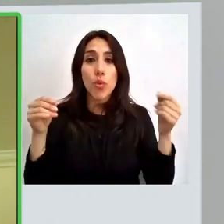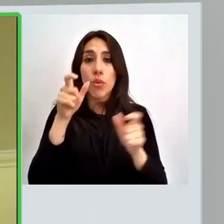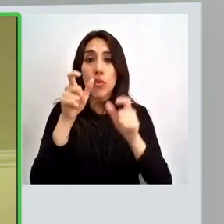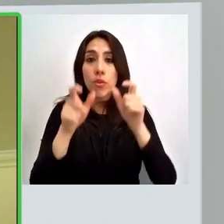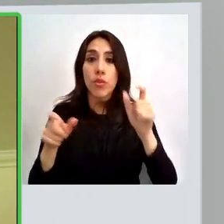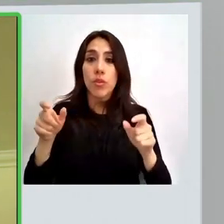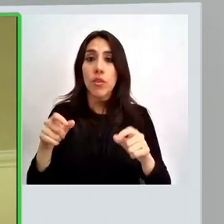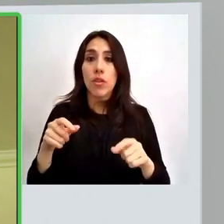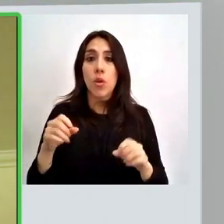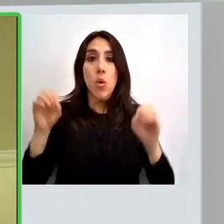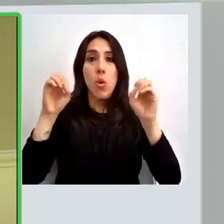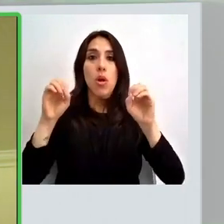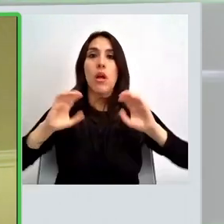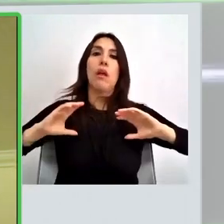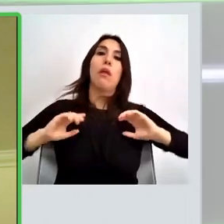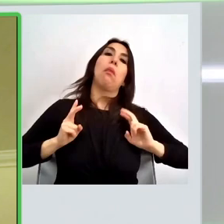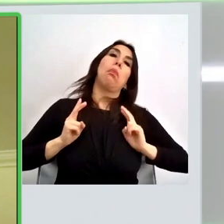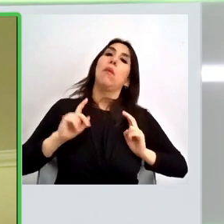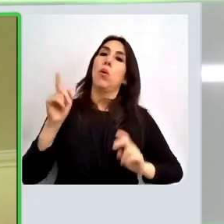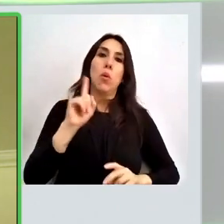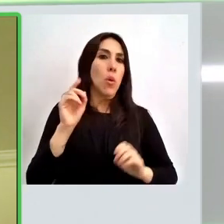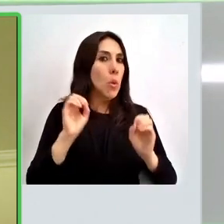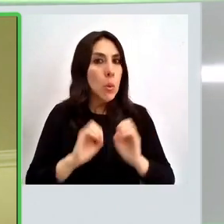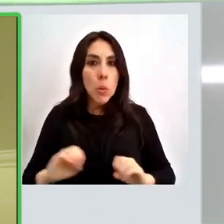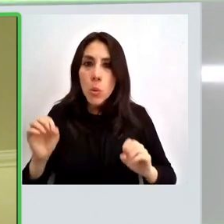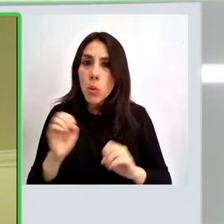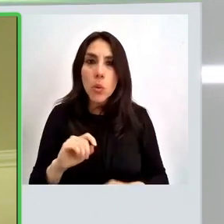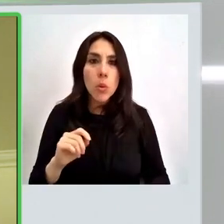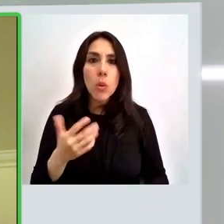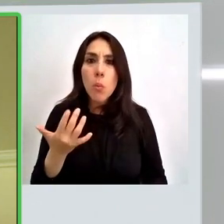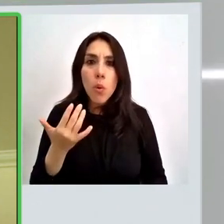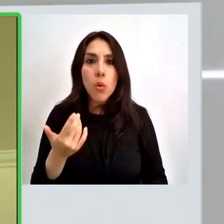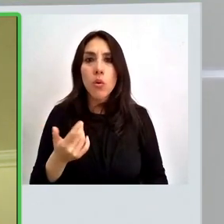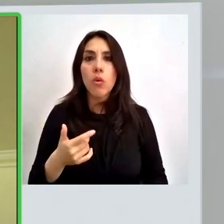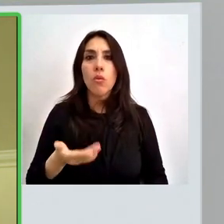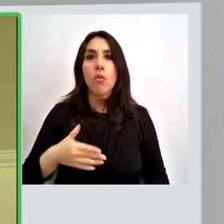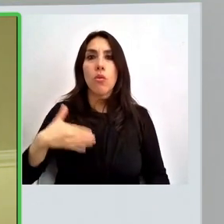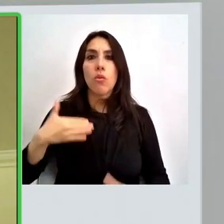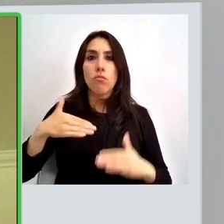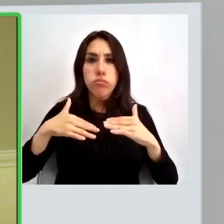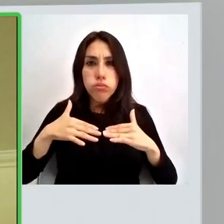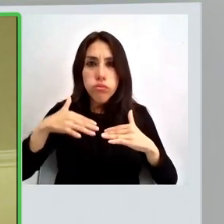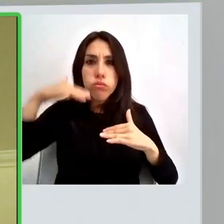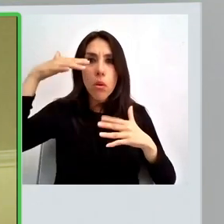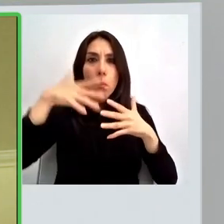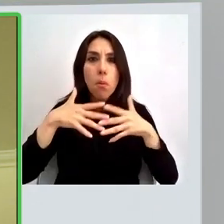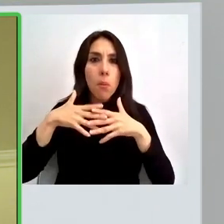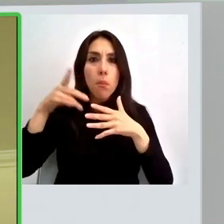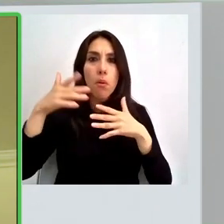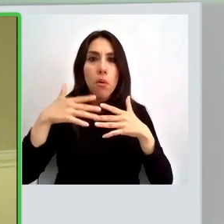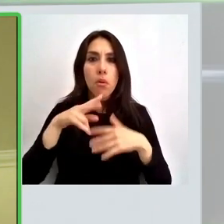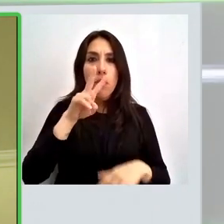In 2020, less than 18% of people with disabilities were employed.